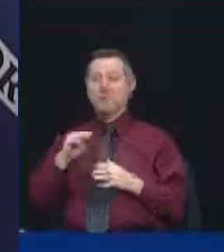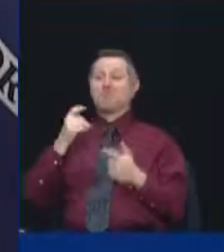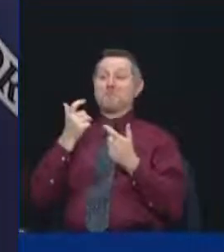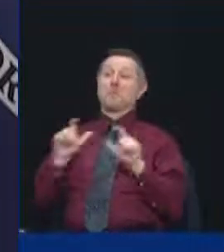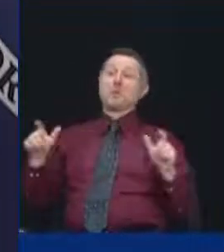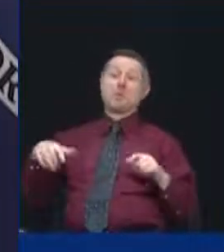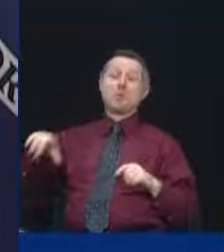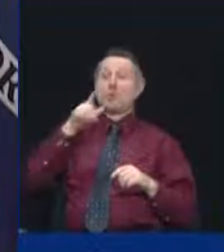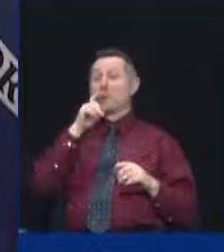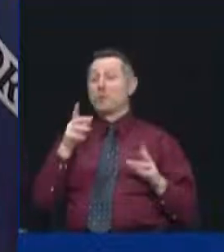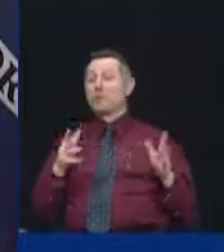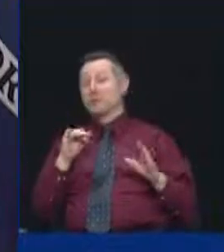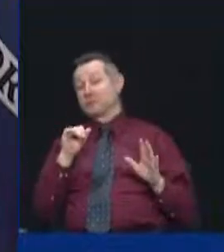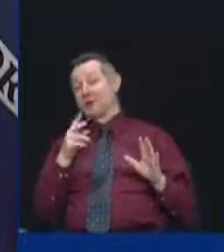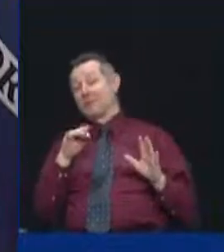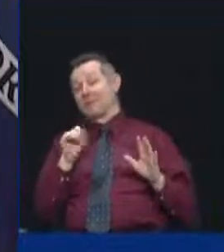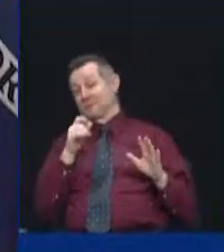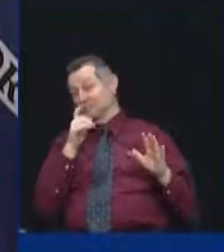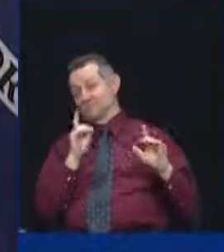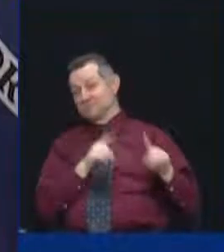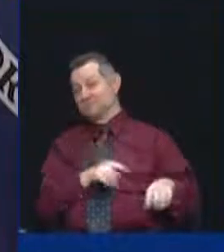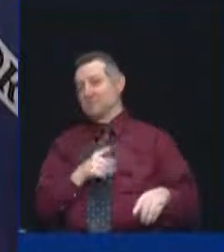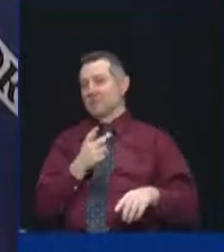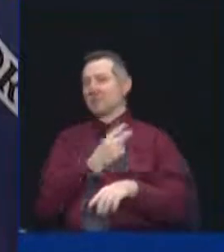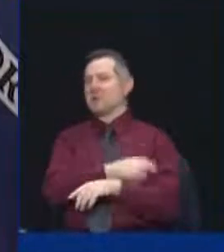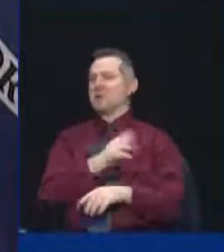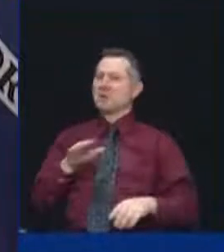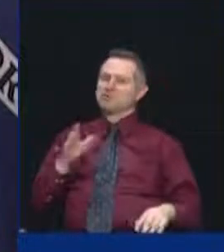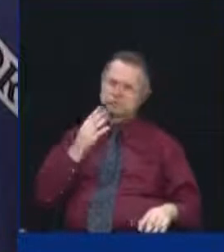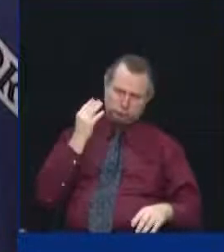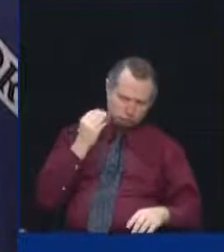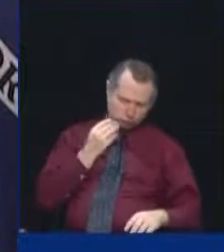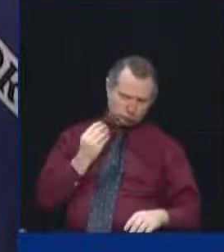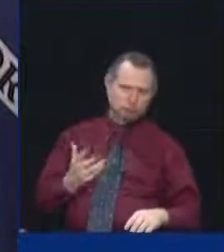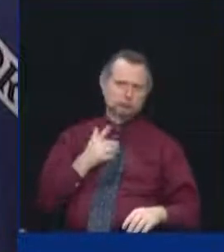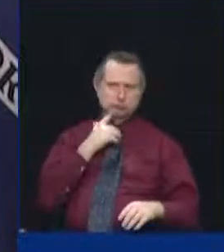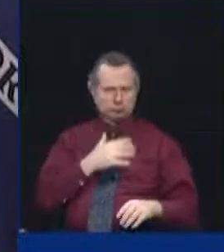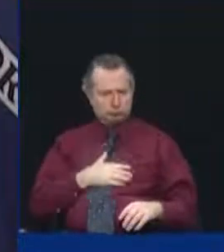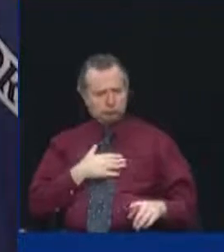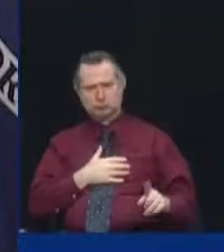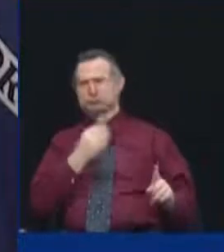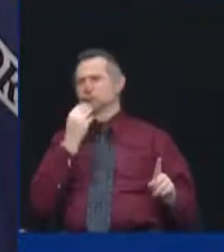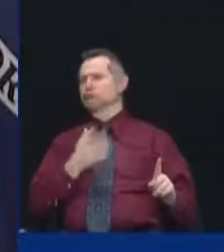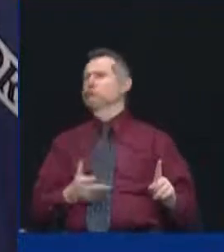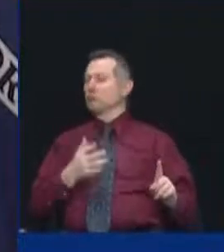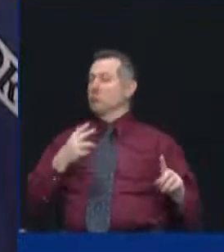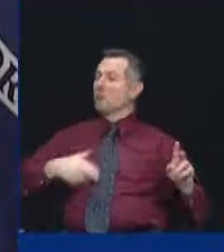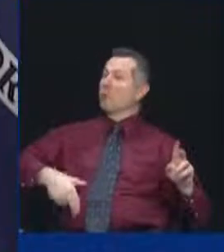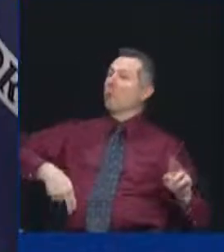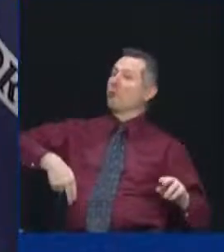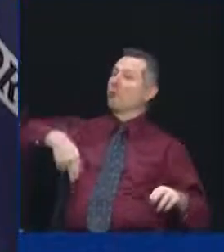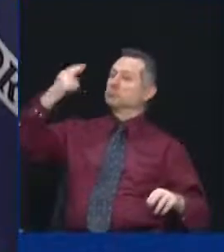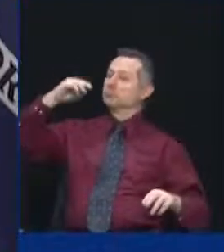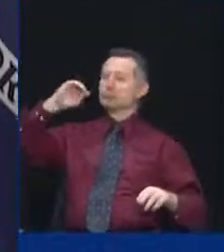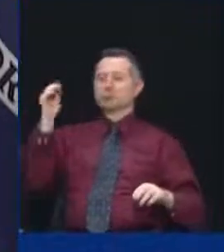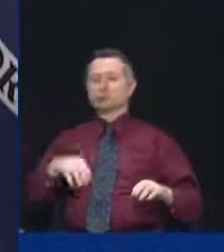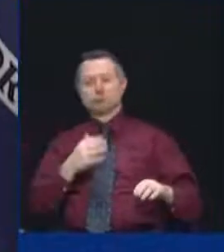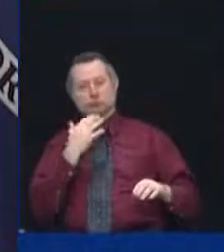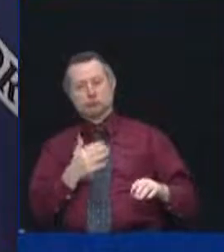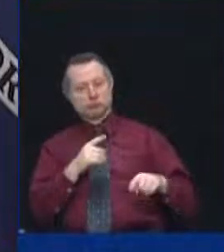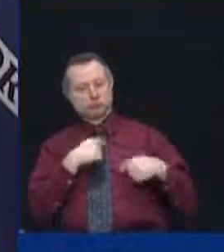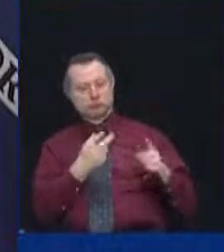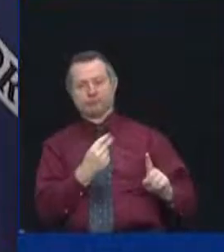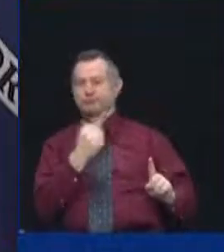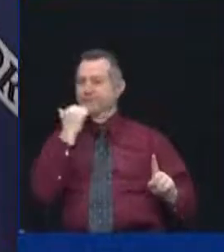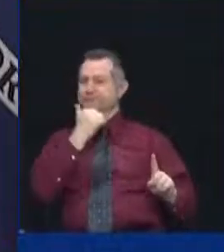was a great experience. And that is the highest throughput at those mass vaccination sites. We also